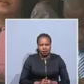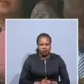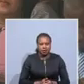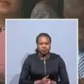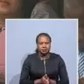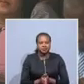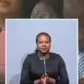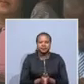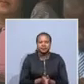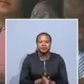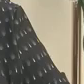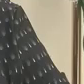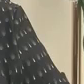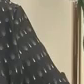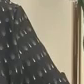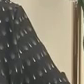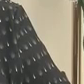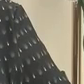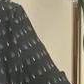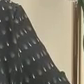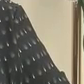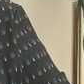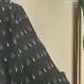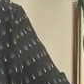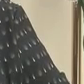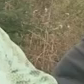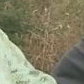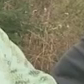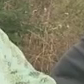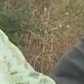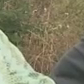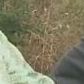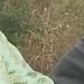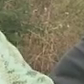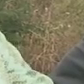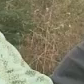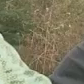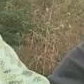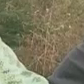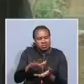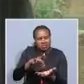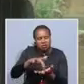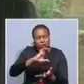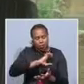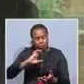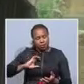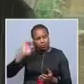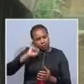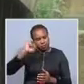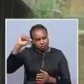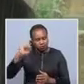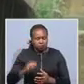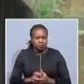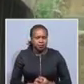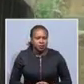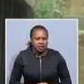contributions to the development of the country at large, the way Nghidinwa did, pre- and post-independence. She will be remembered